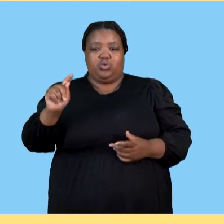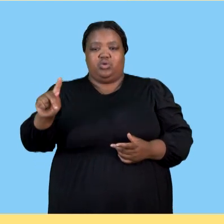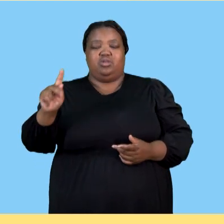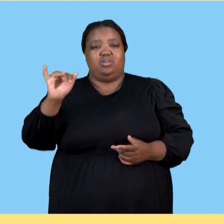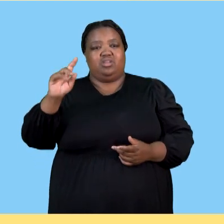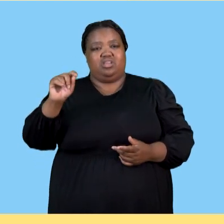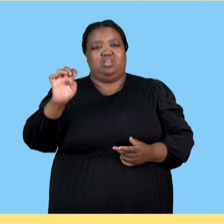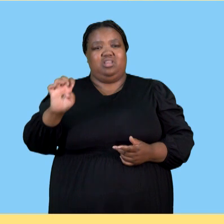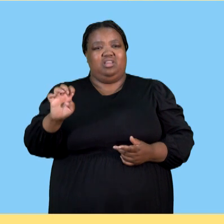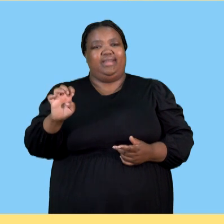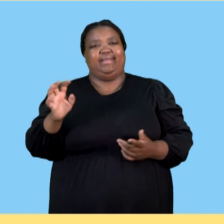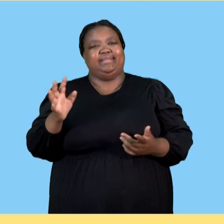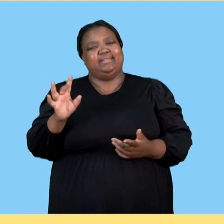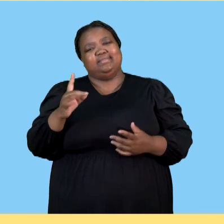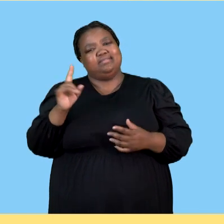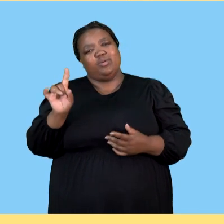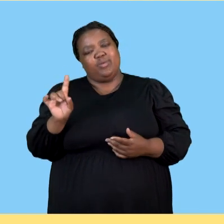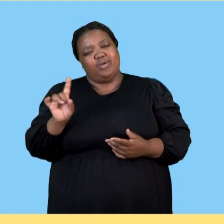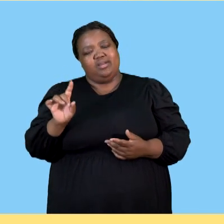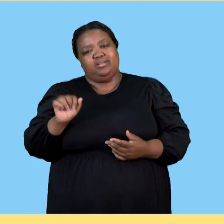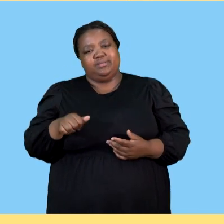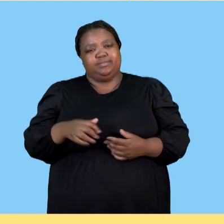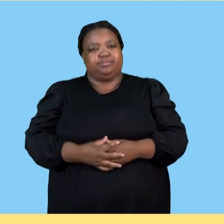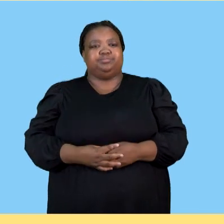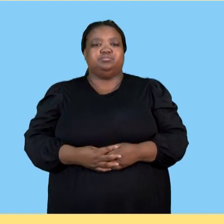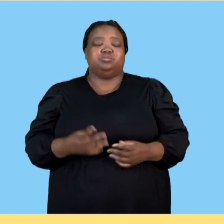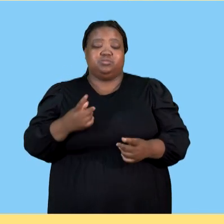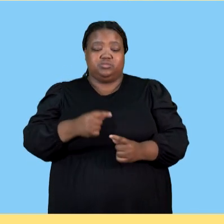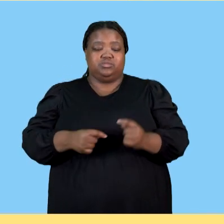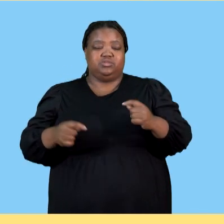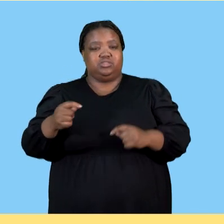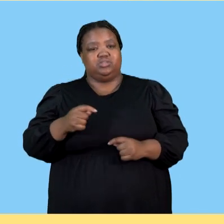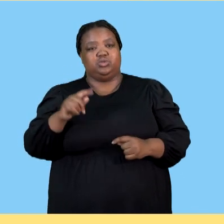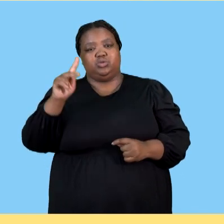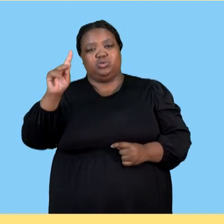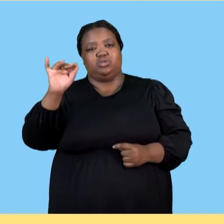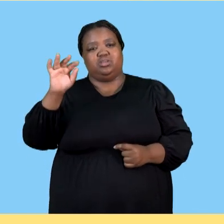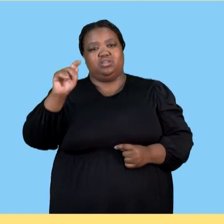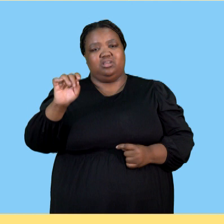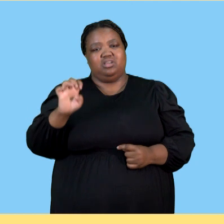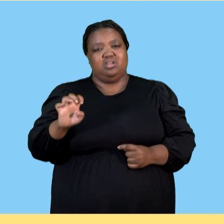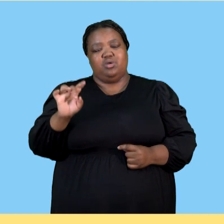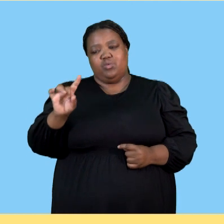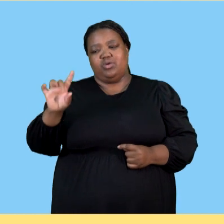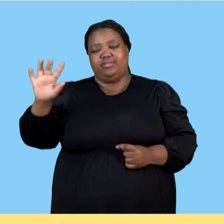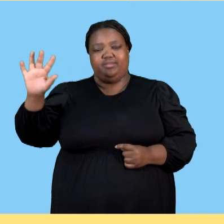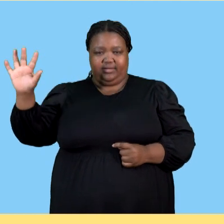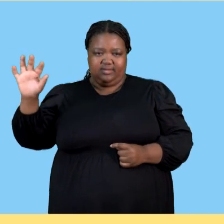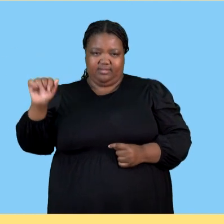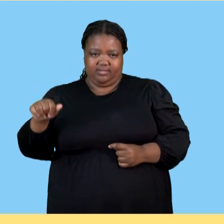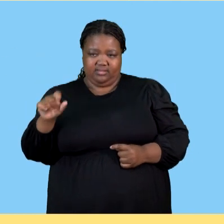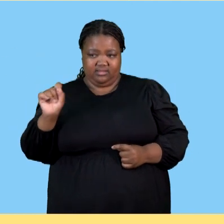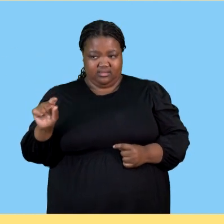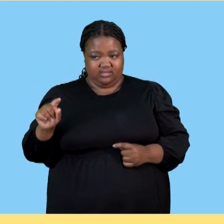at. Here they've given us the price at which they've sold the kite. So they've sold the kite at 155. This